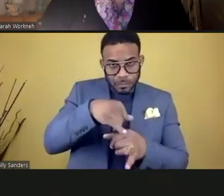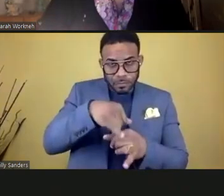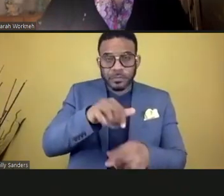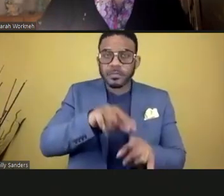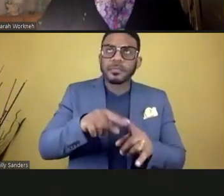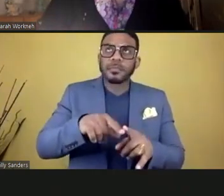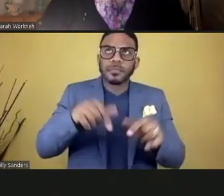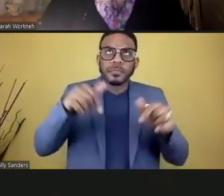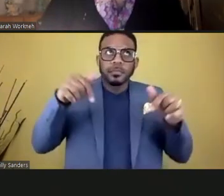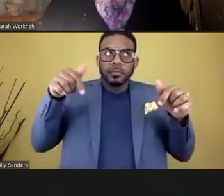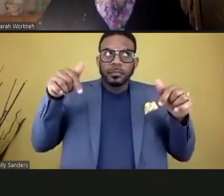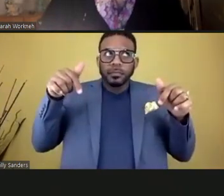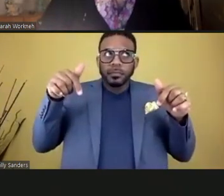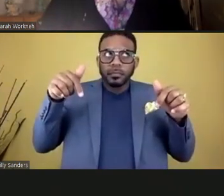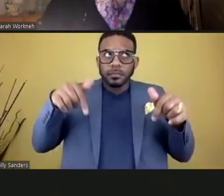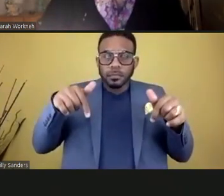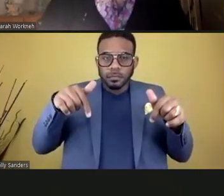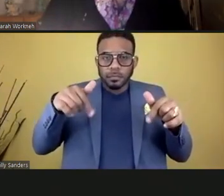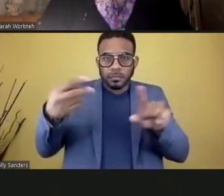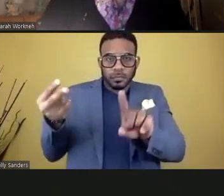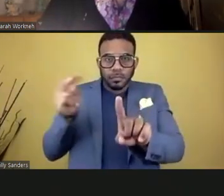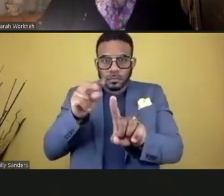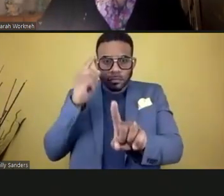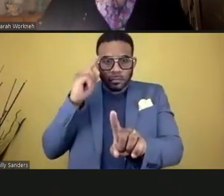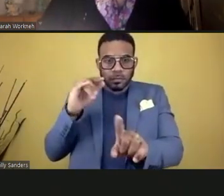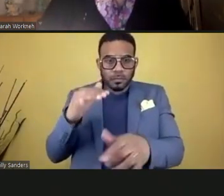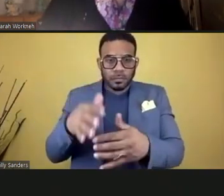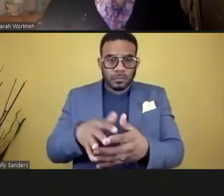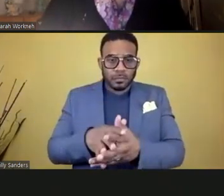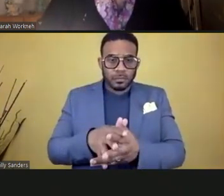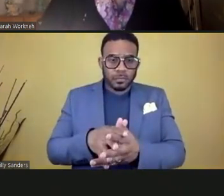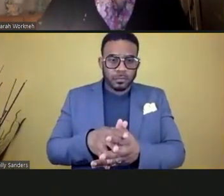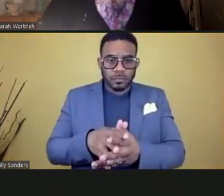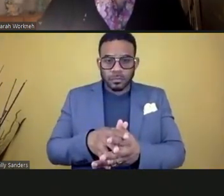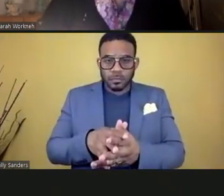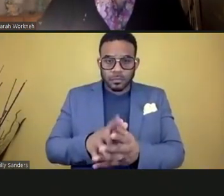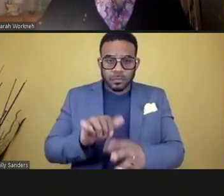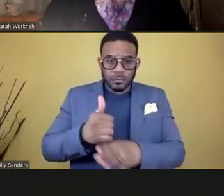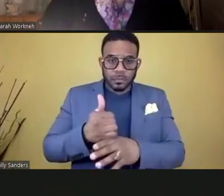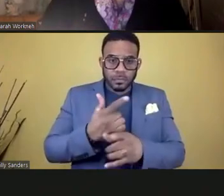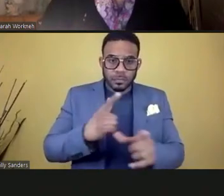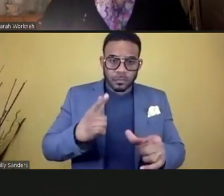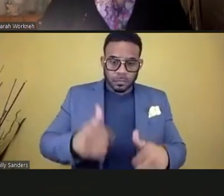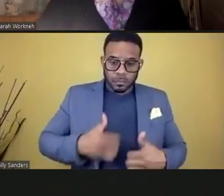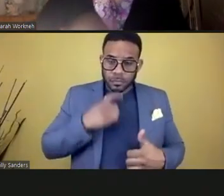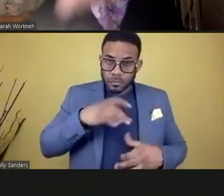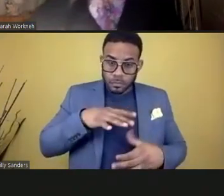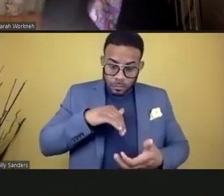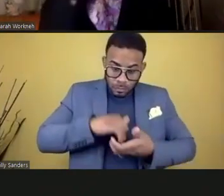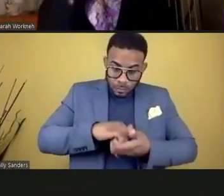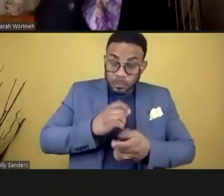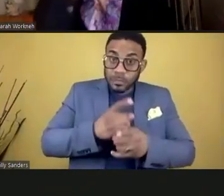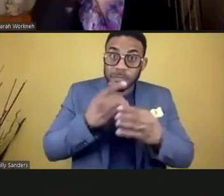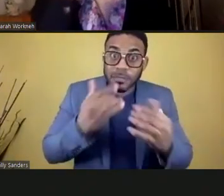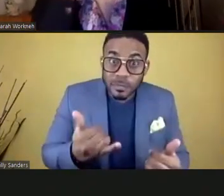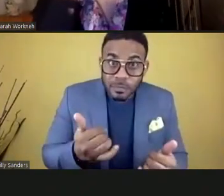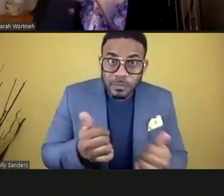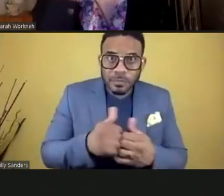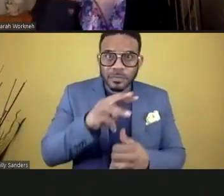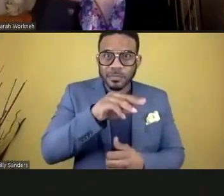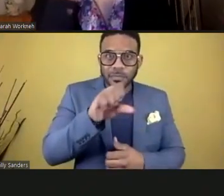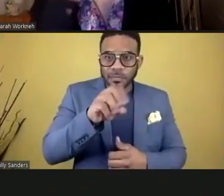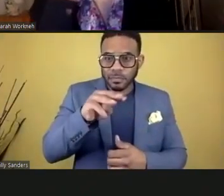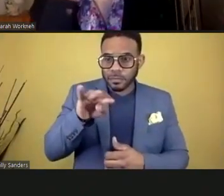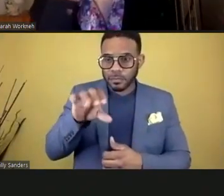know, this iteration of Converging Liberations Residency is in partnership right now with MassMoCA,